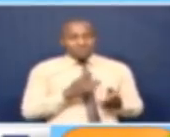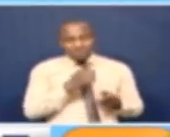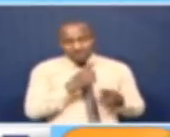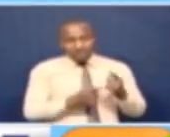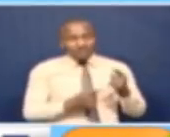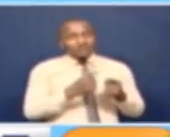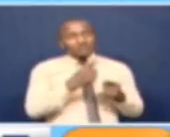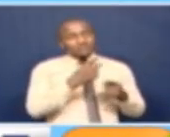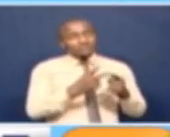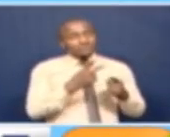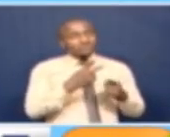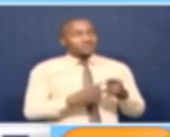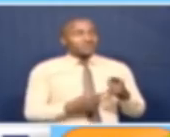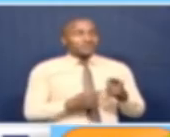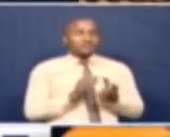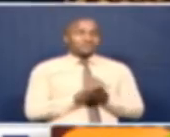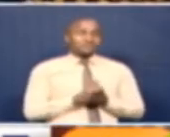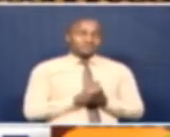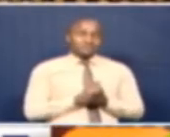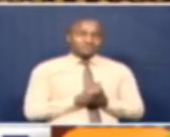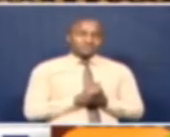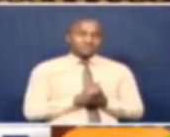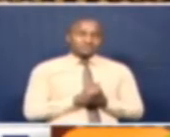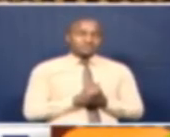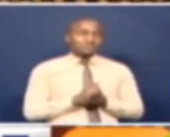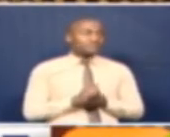about? Listen,